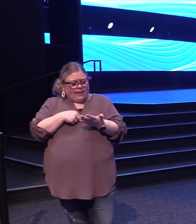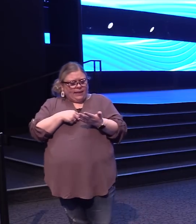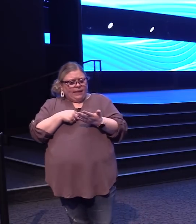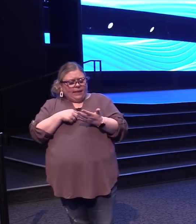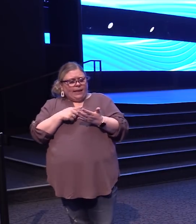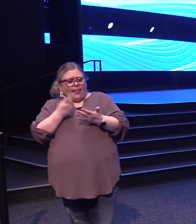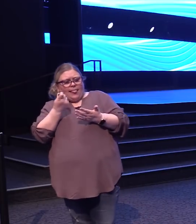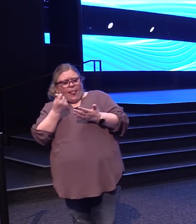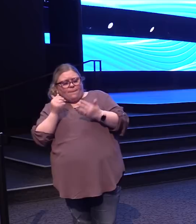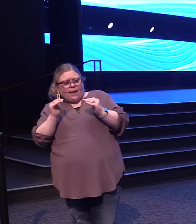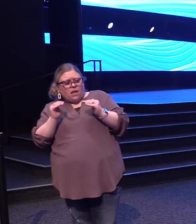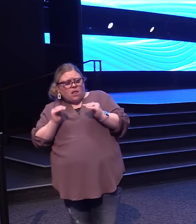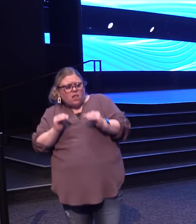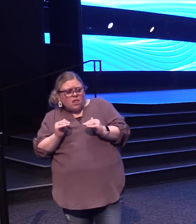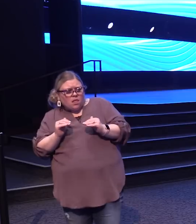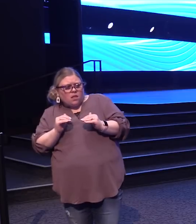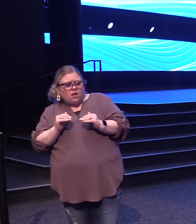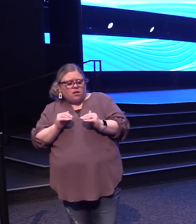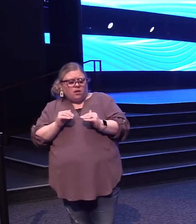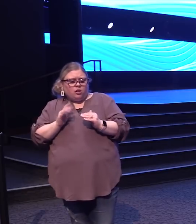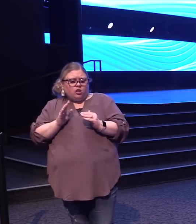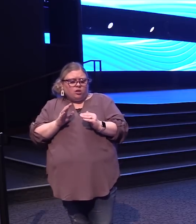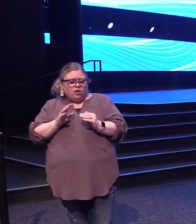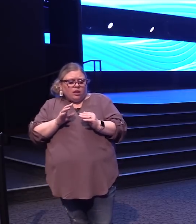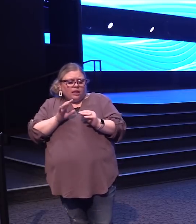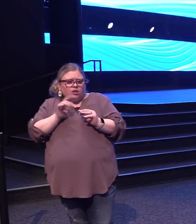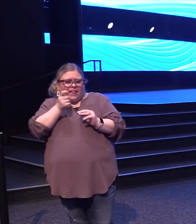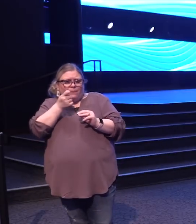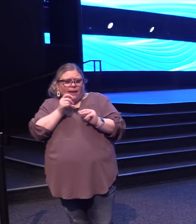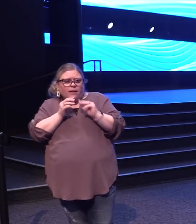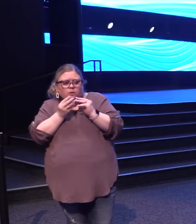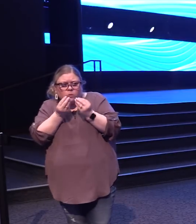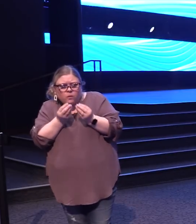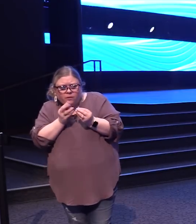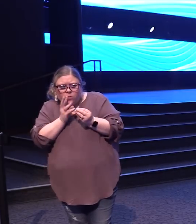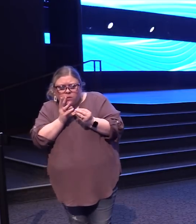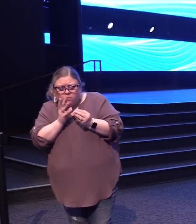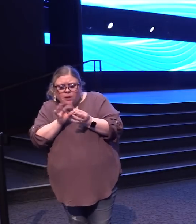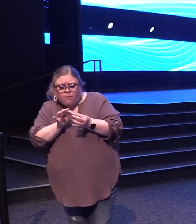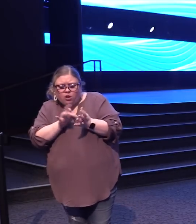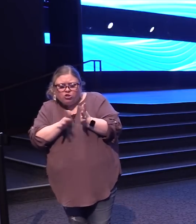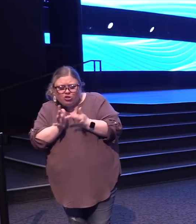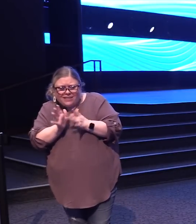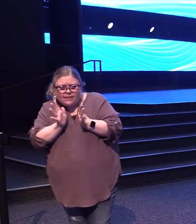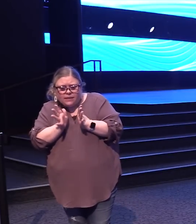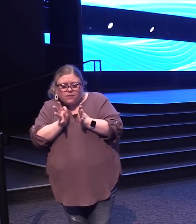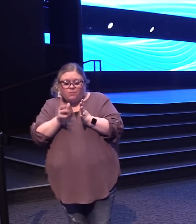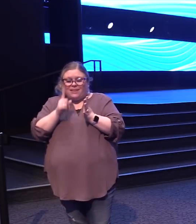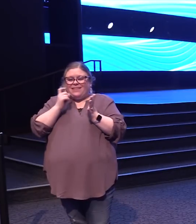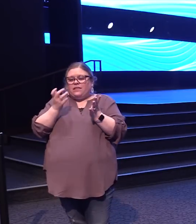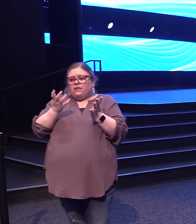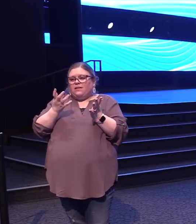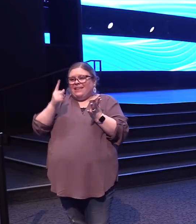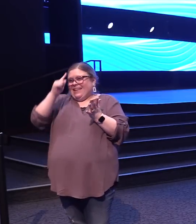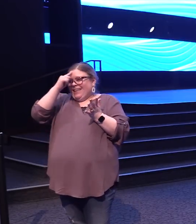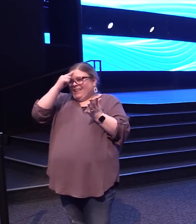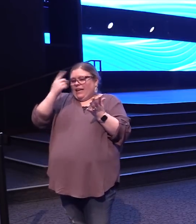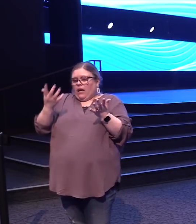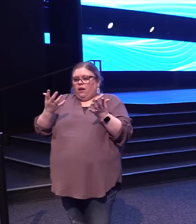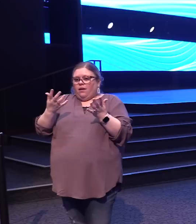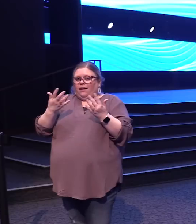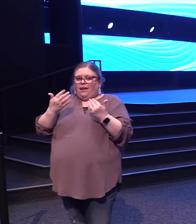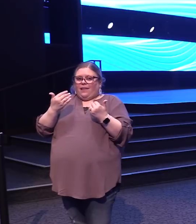down a little bit when we share Jesus? Should we like whisper or something? Because this is India and